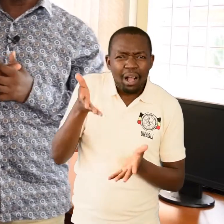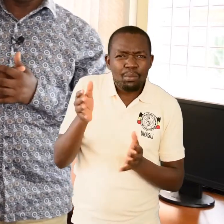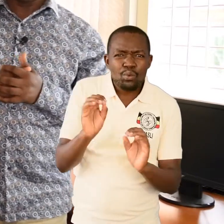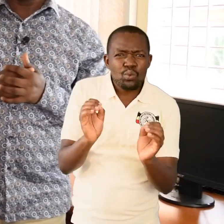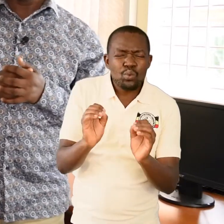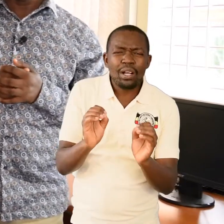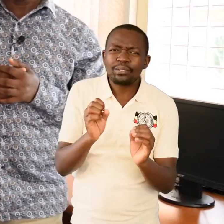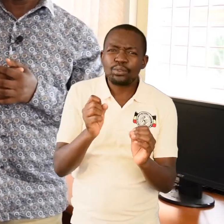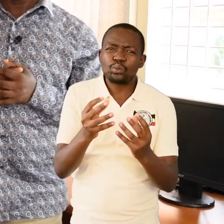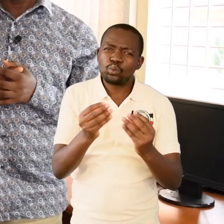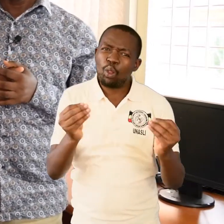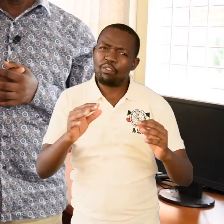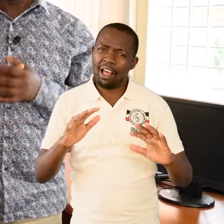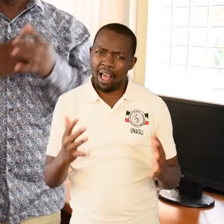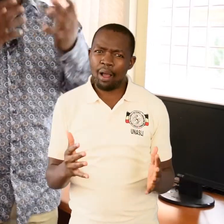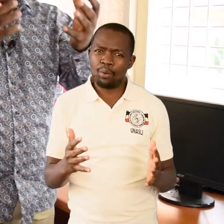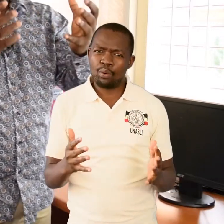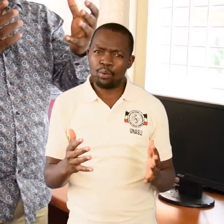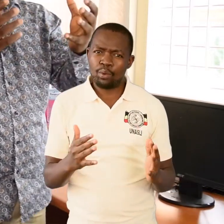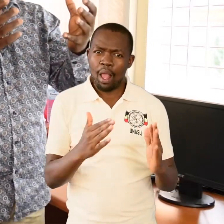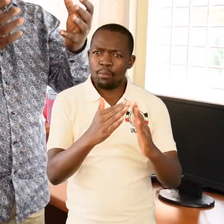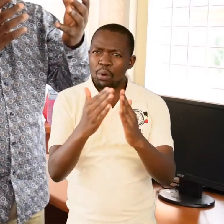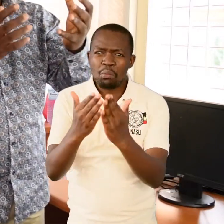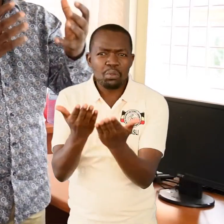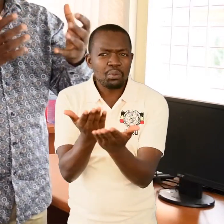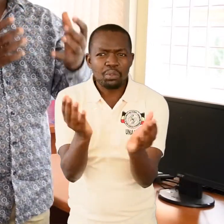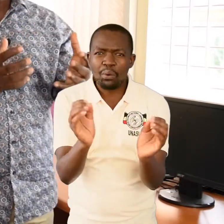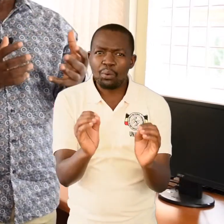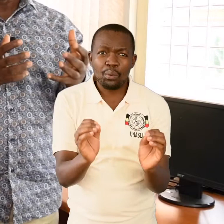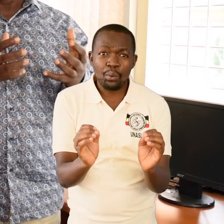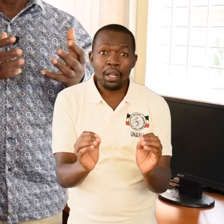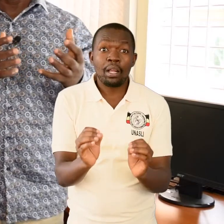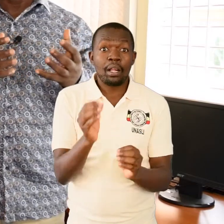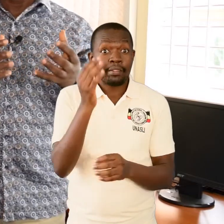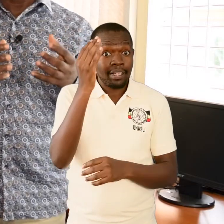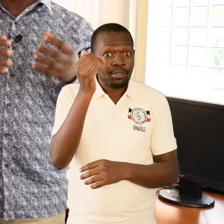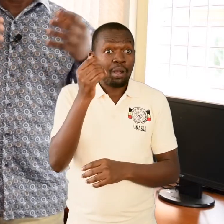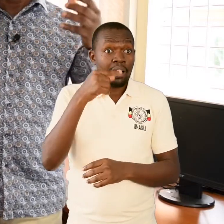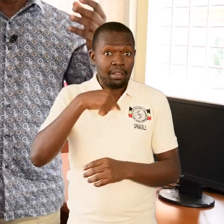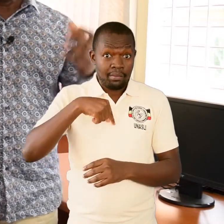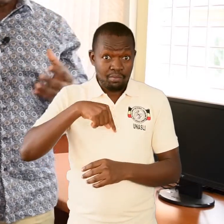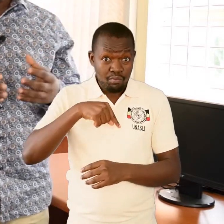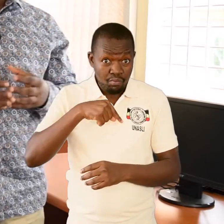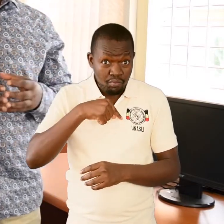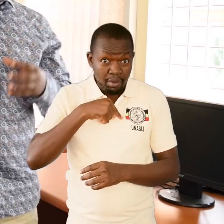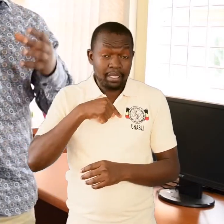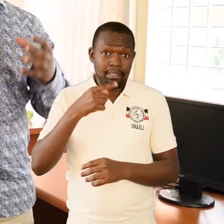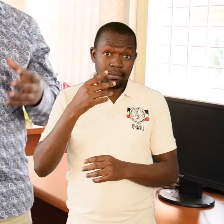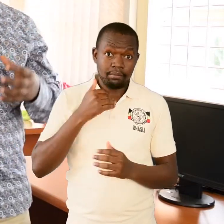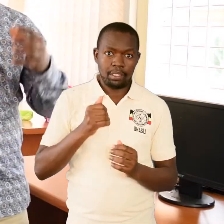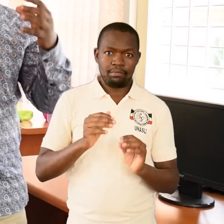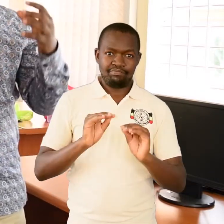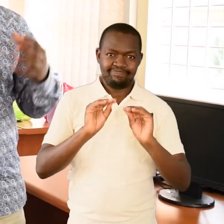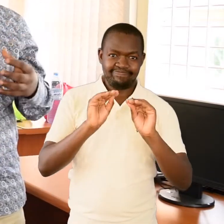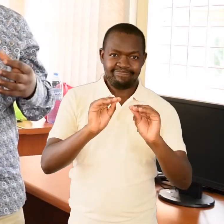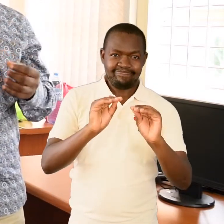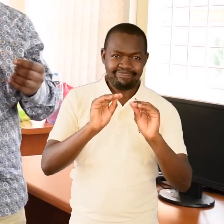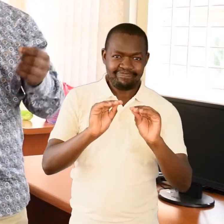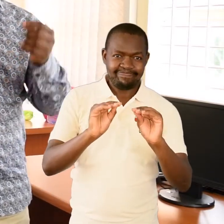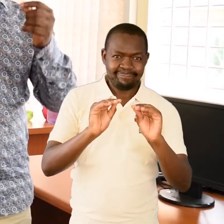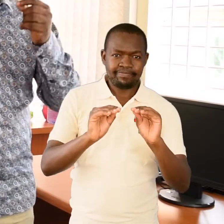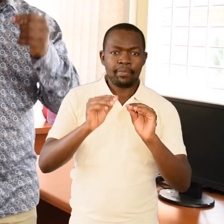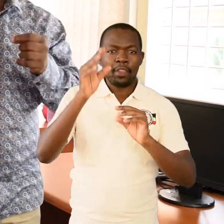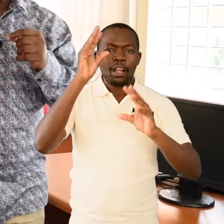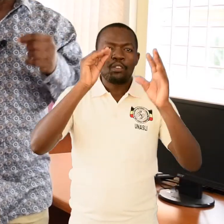at homes. And this is what we are bringing you to learn how to